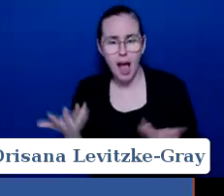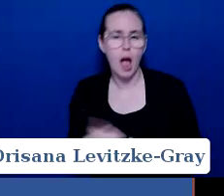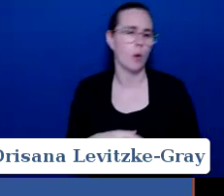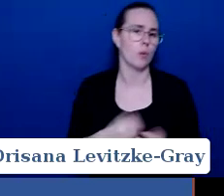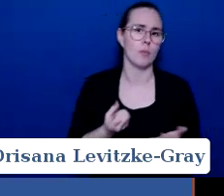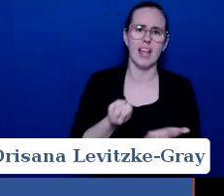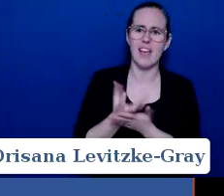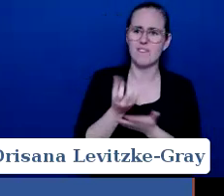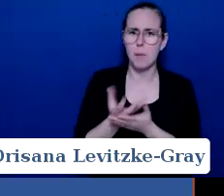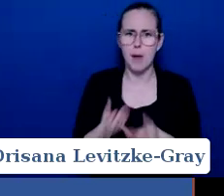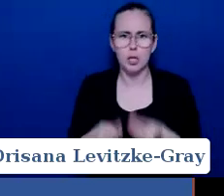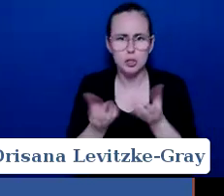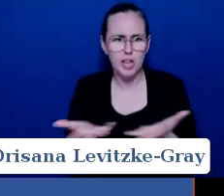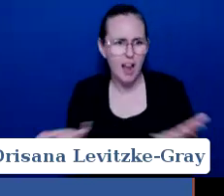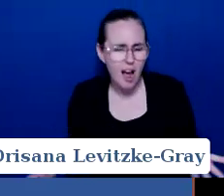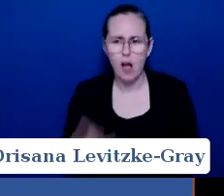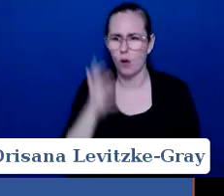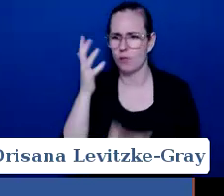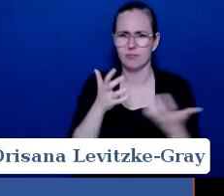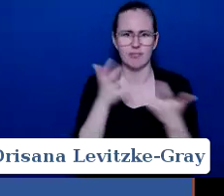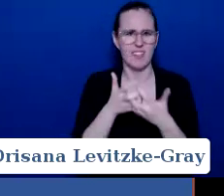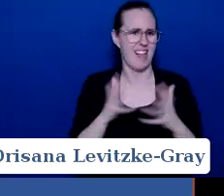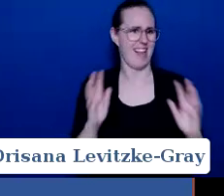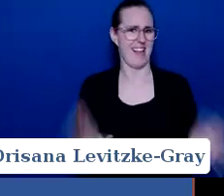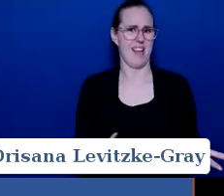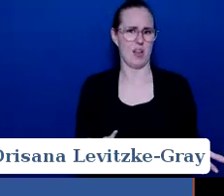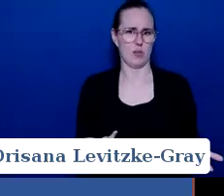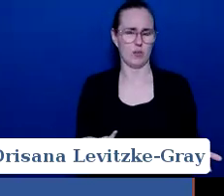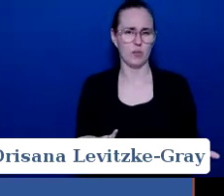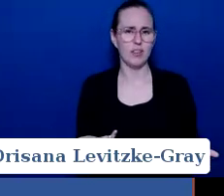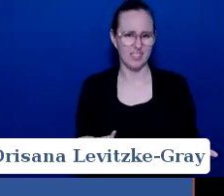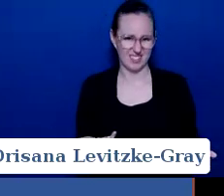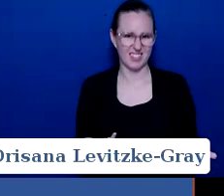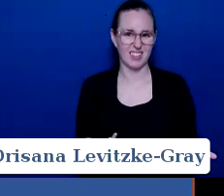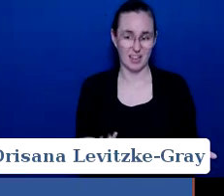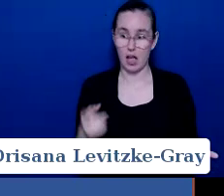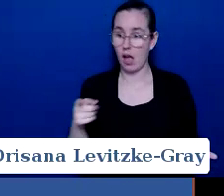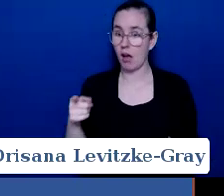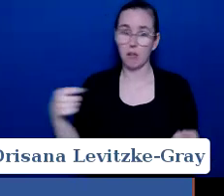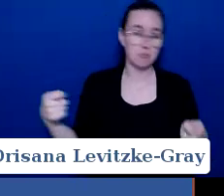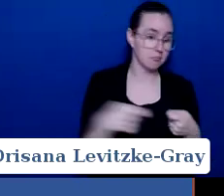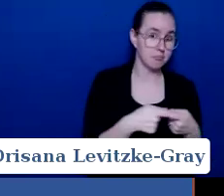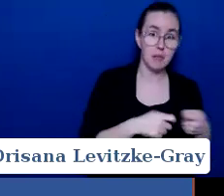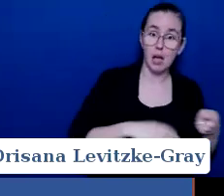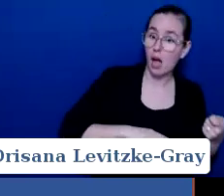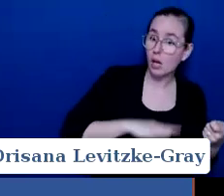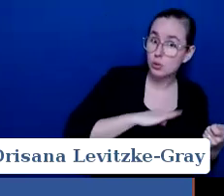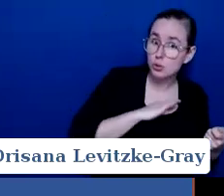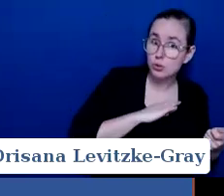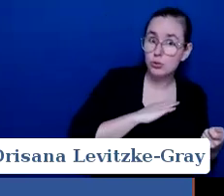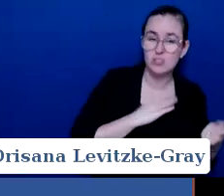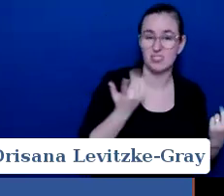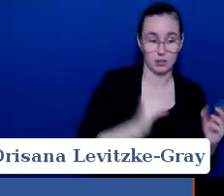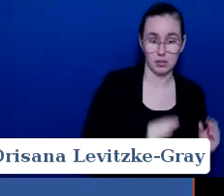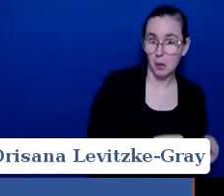experience, that is also age appropriate because we don't assess disability the same way for children and adults. And while